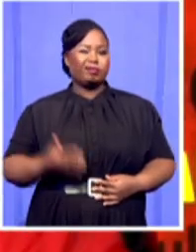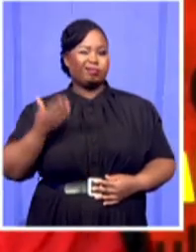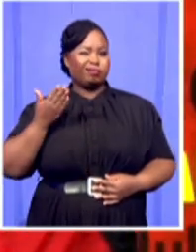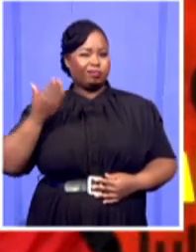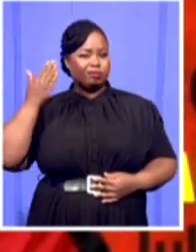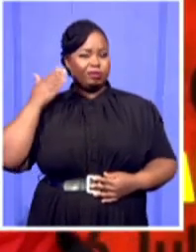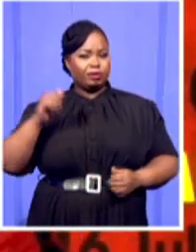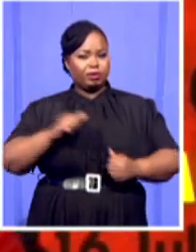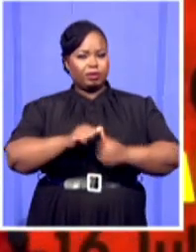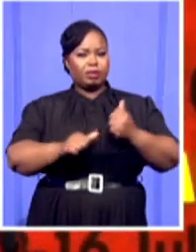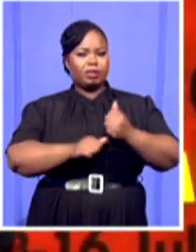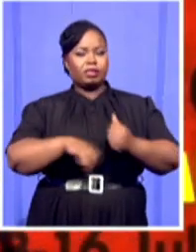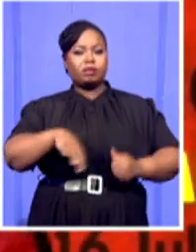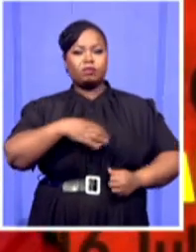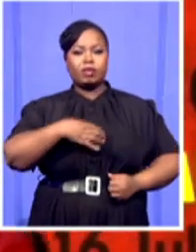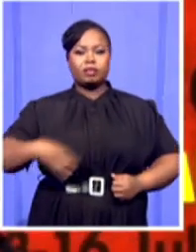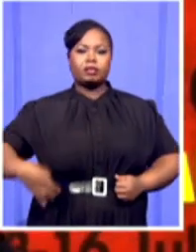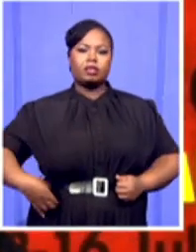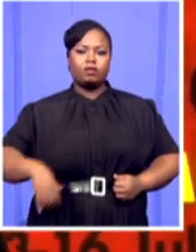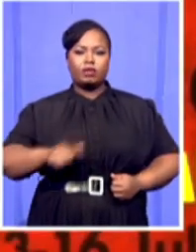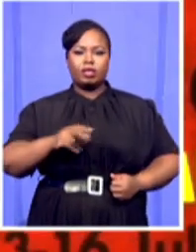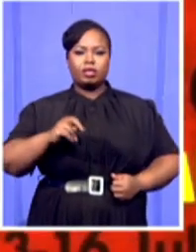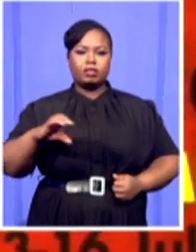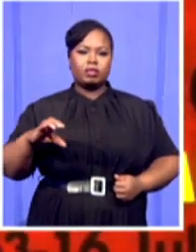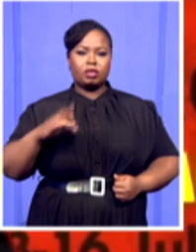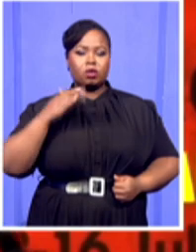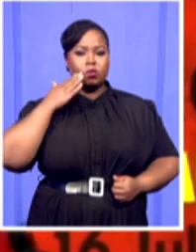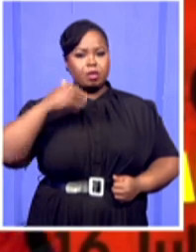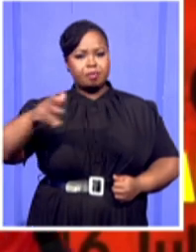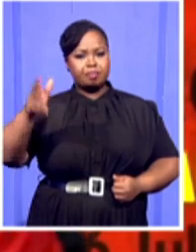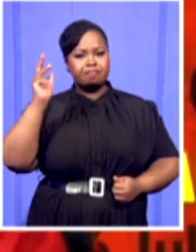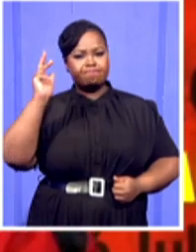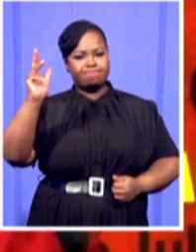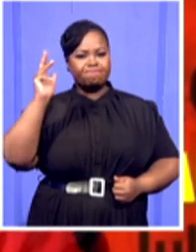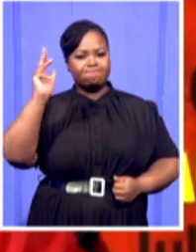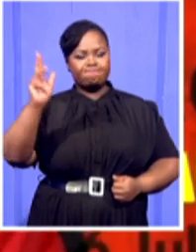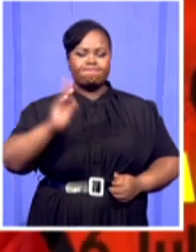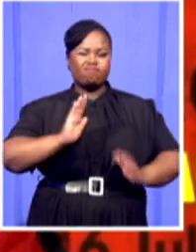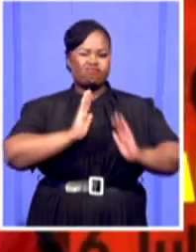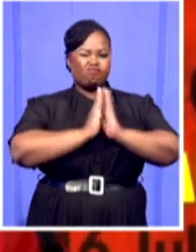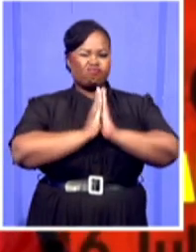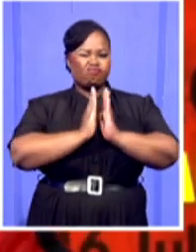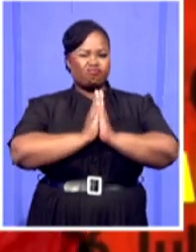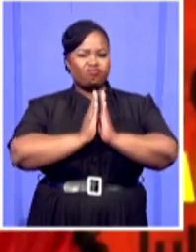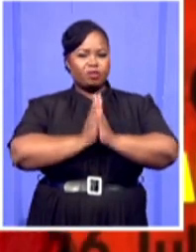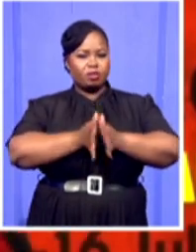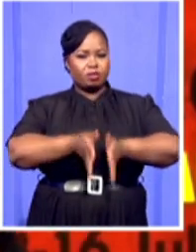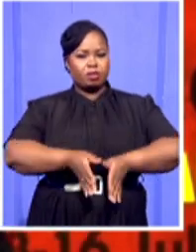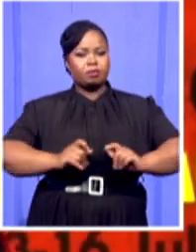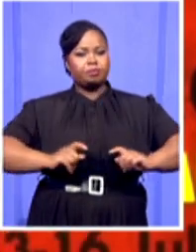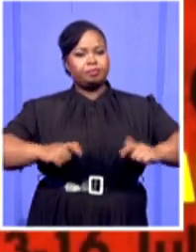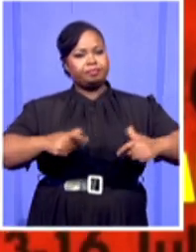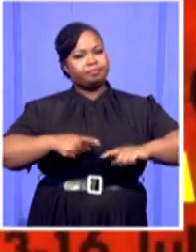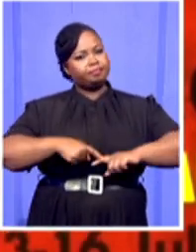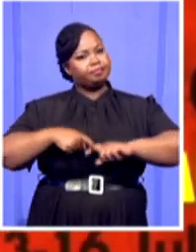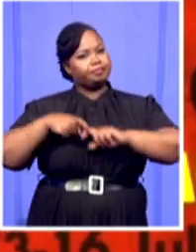Deputy President of the ANC, while he was addressing us, he begged this Congress to